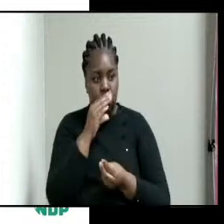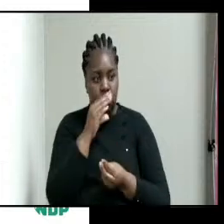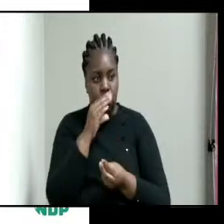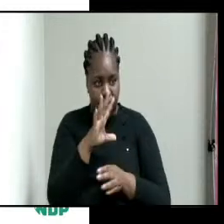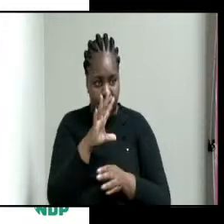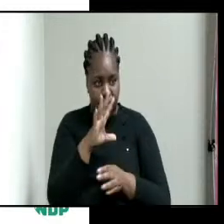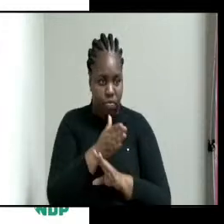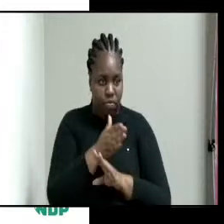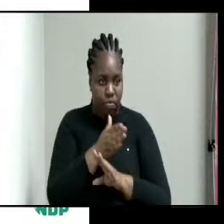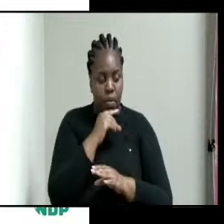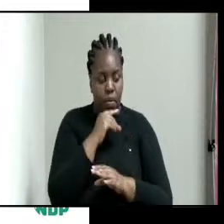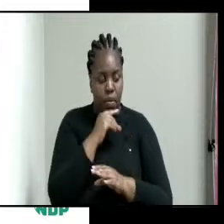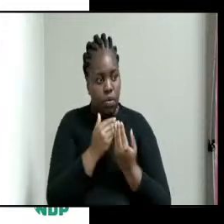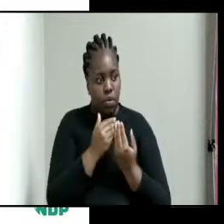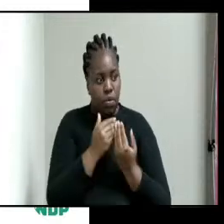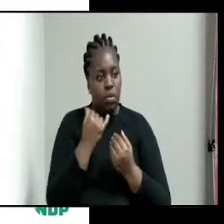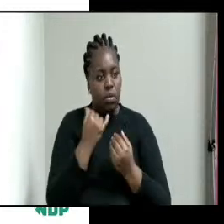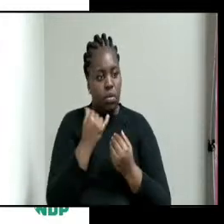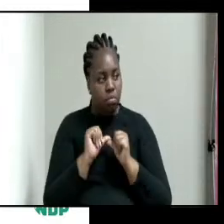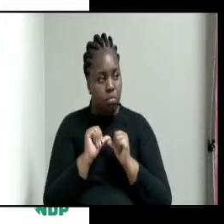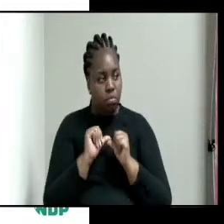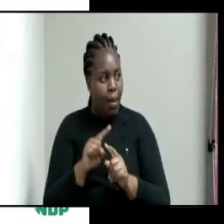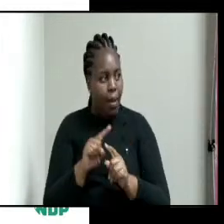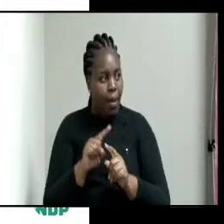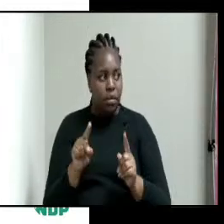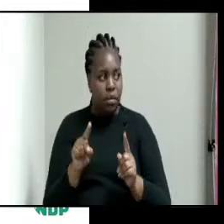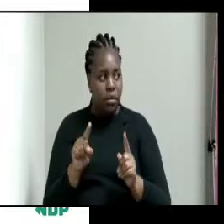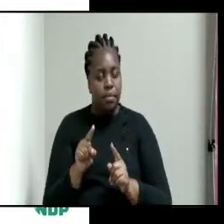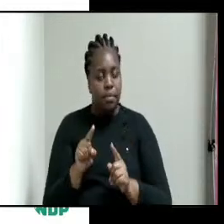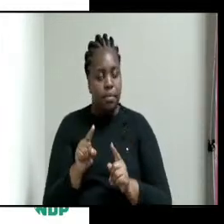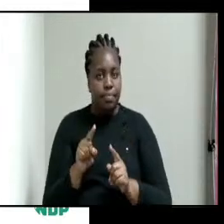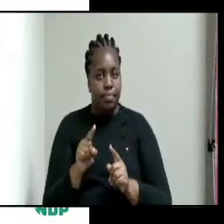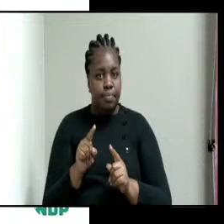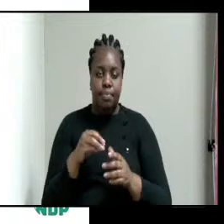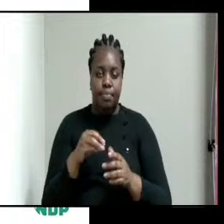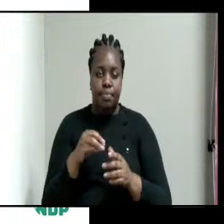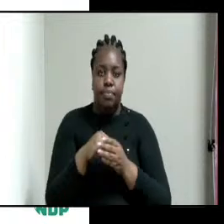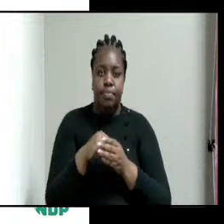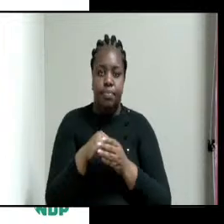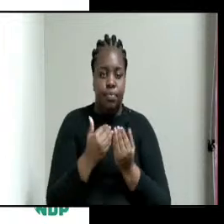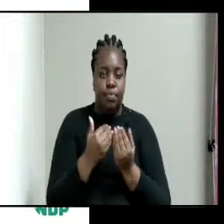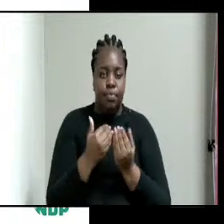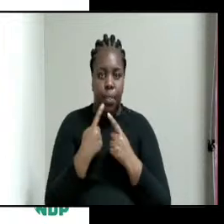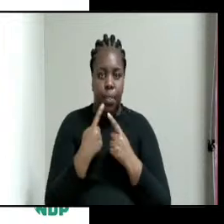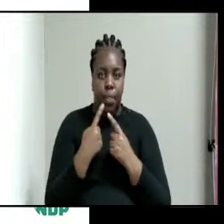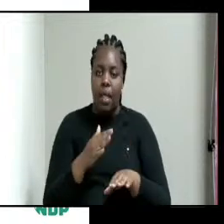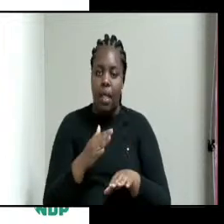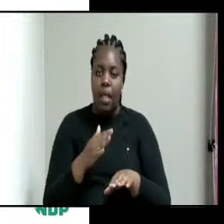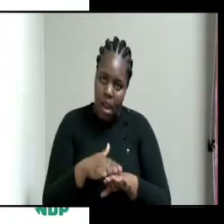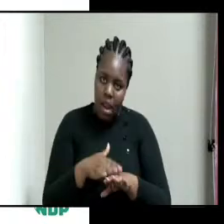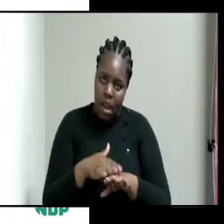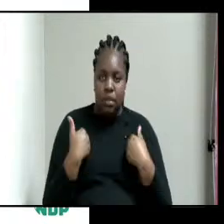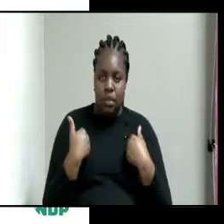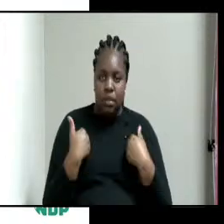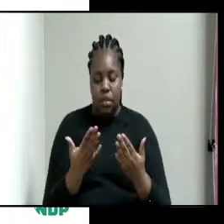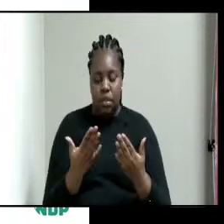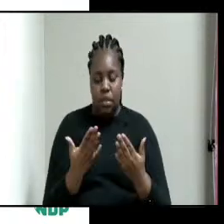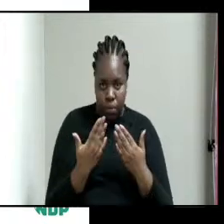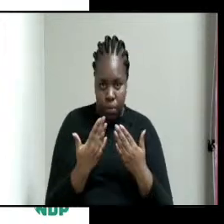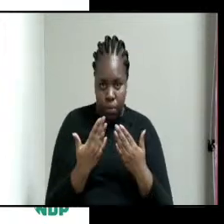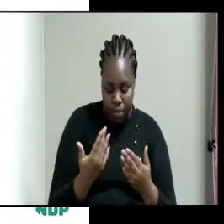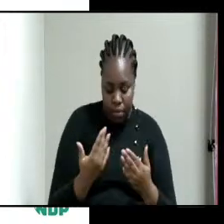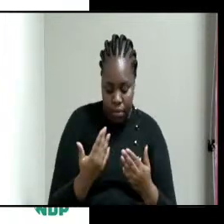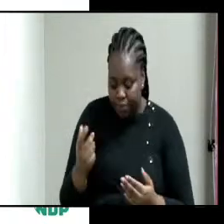indicated, they are of school-going age, but they are not at school. And then lateness in schooling,